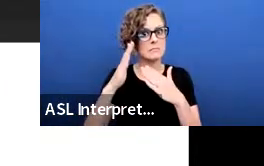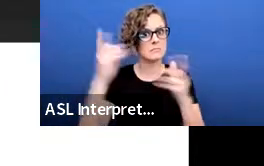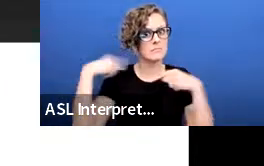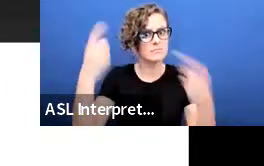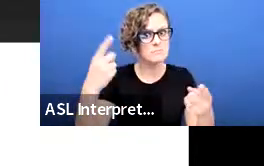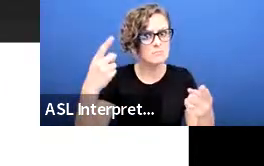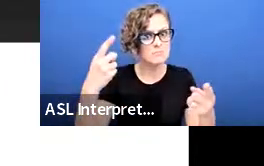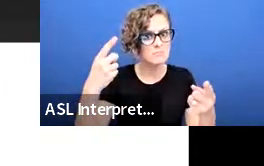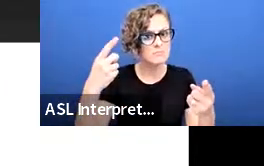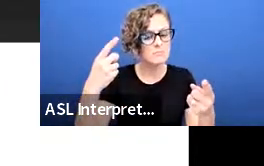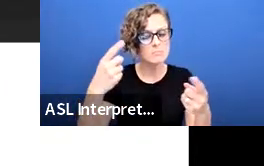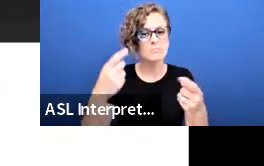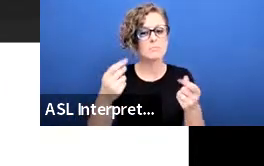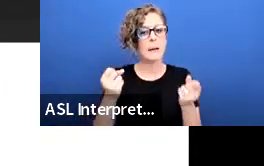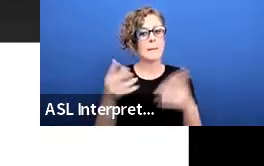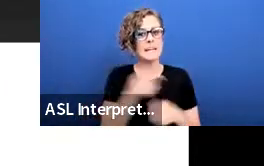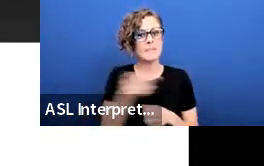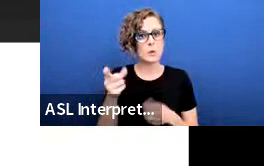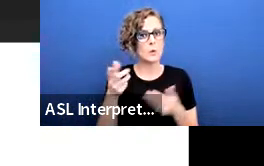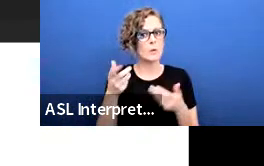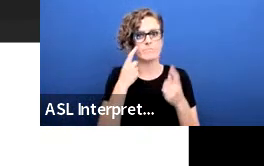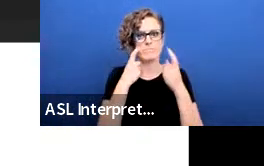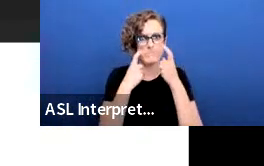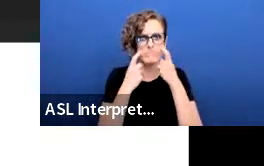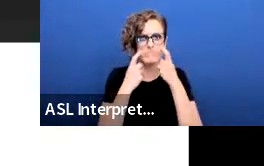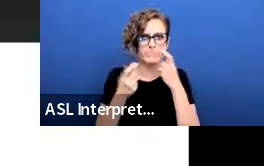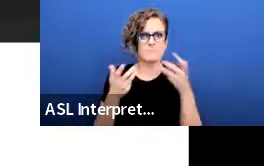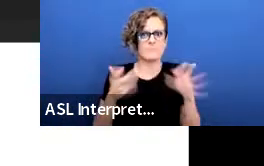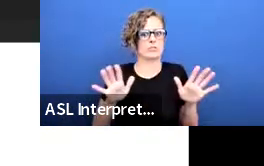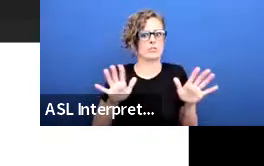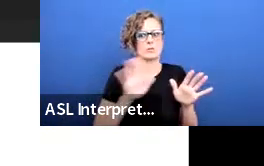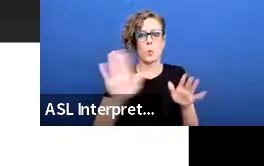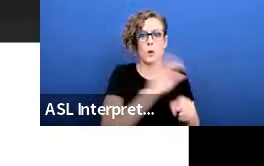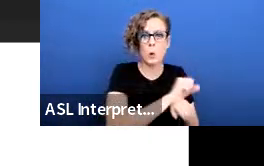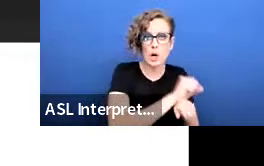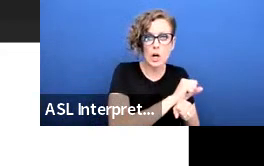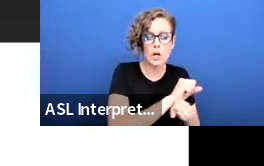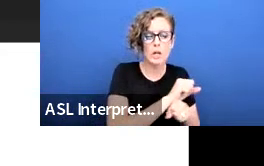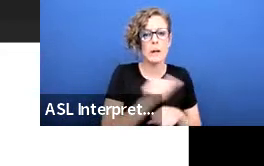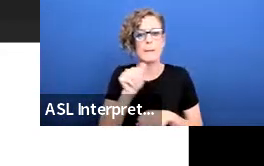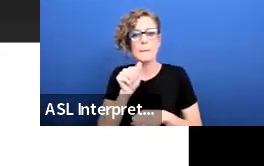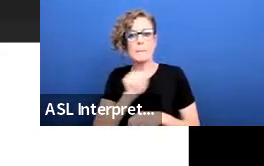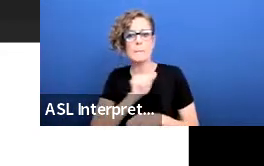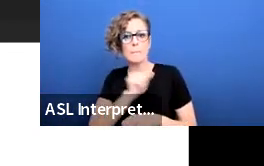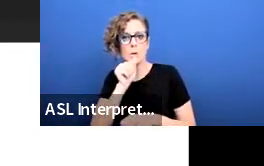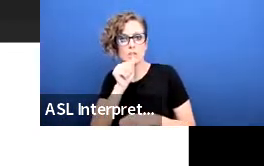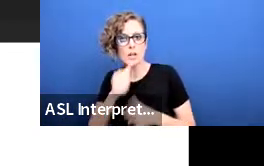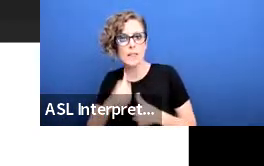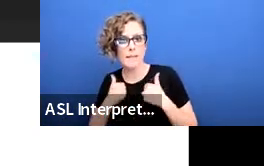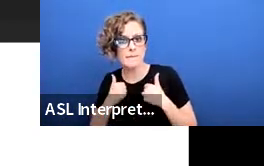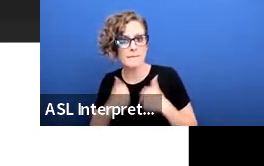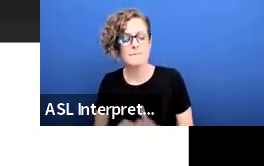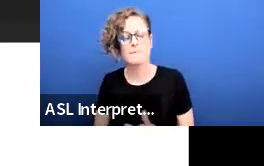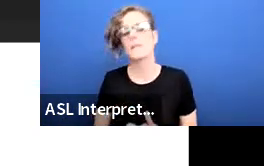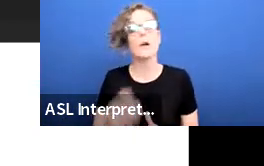not all of you, are experiencing this in your work and personal life. We did have a period of